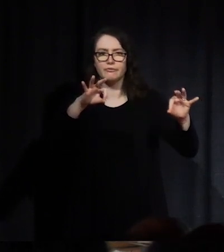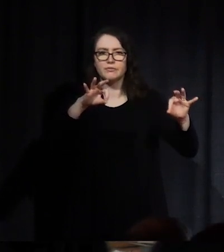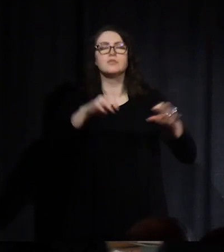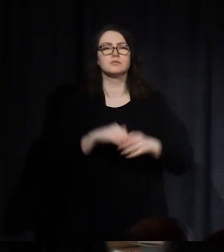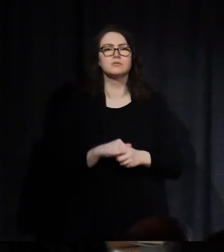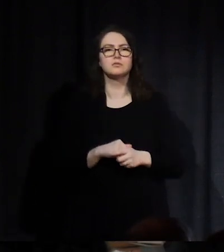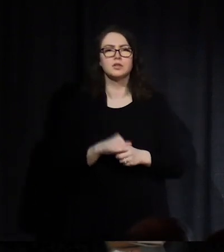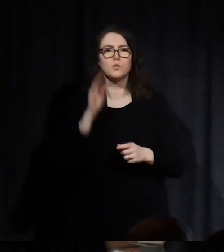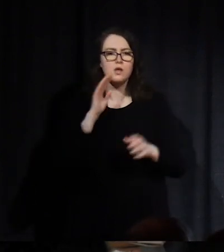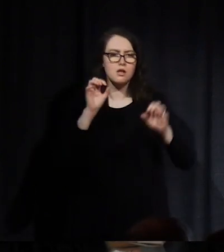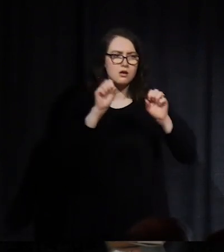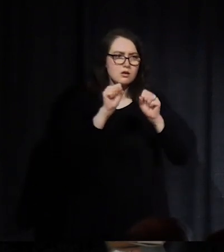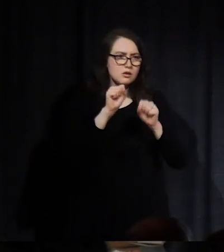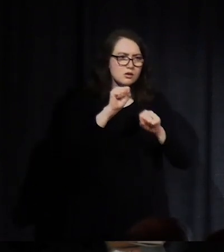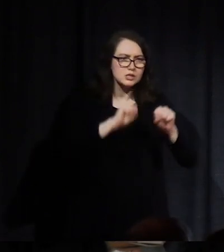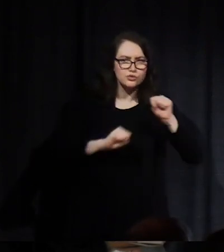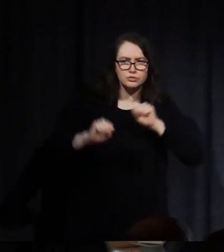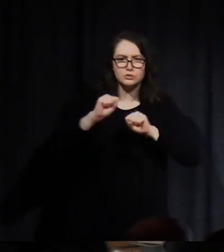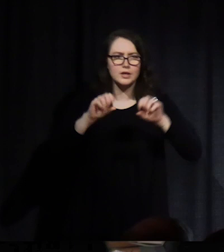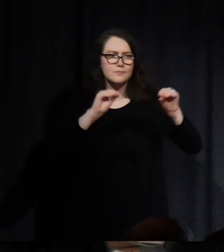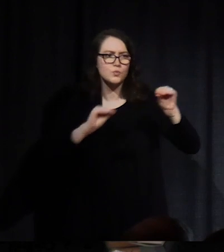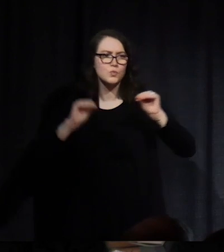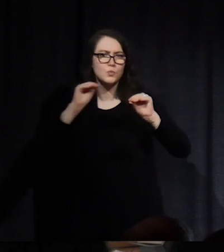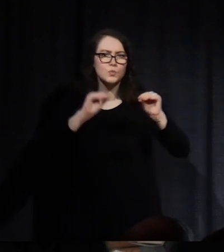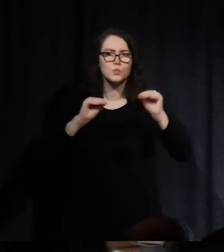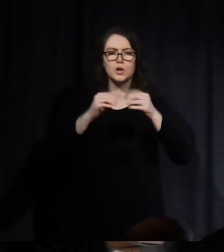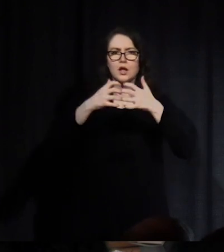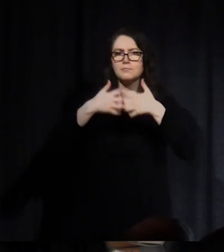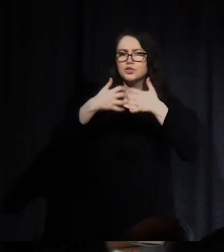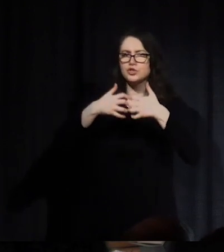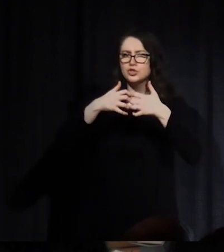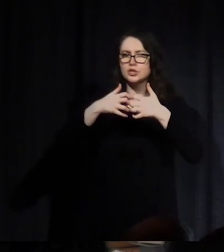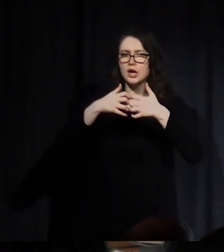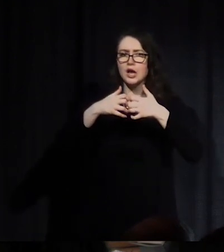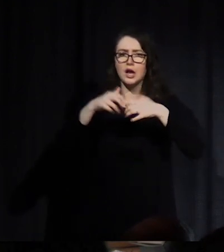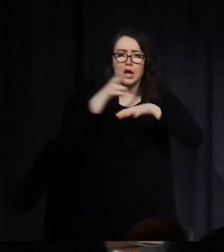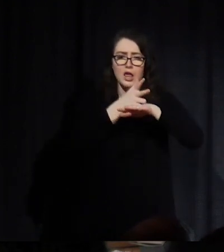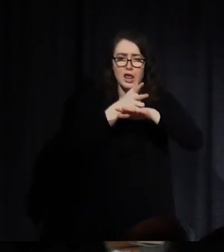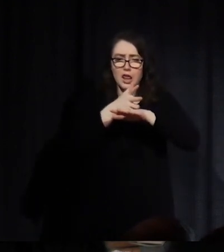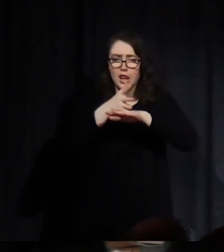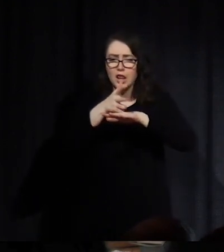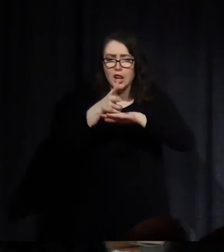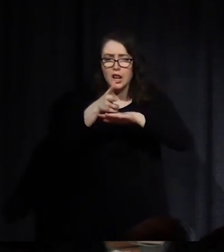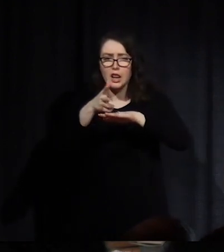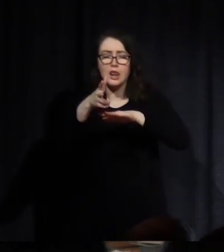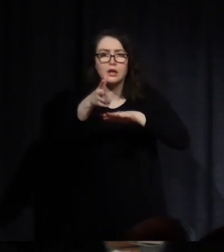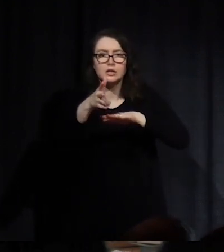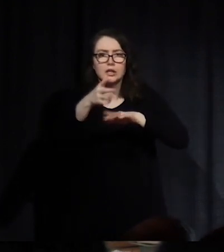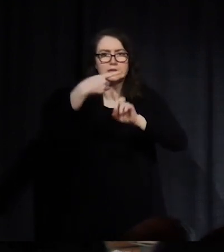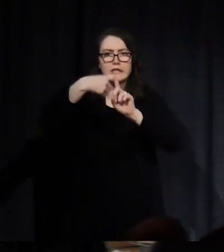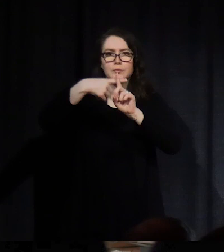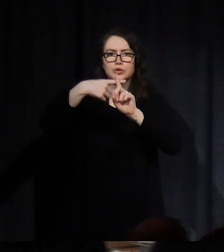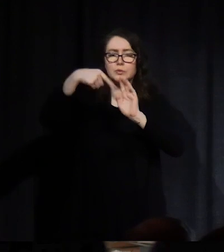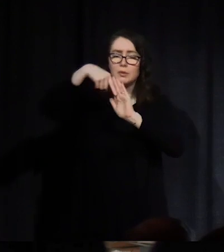and strategically moving large cranes required to erect the turbines across frozen tundra in temperatures often well below